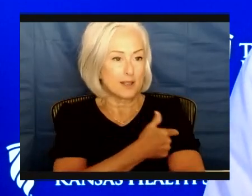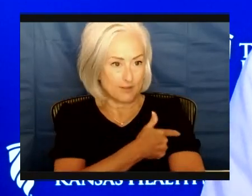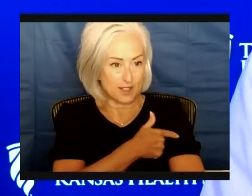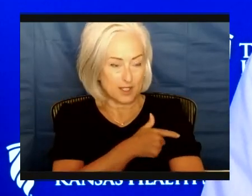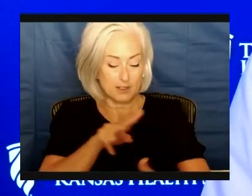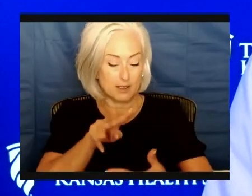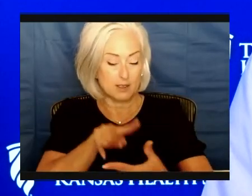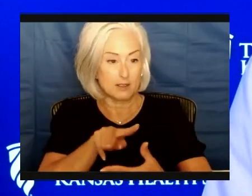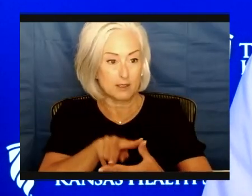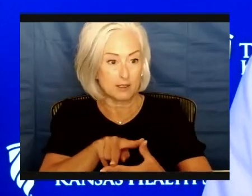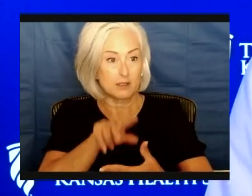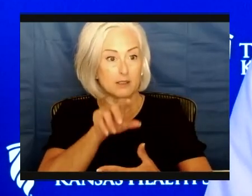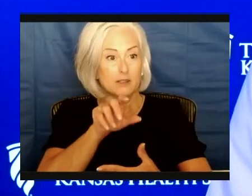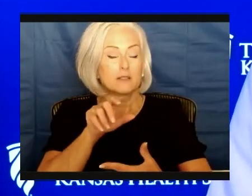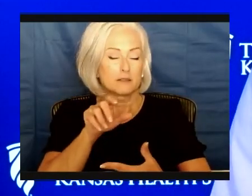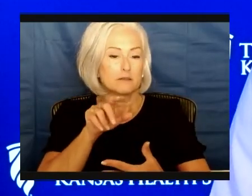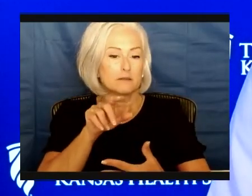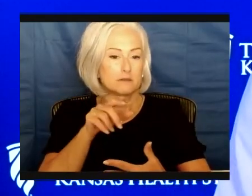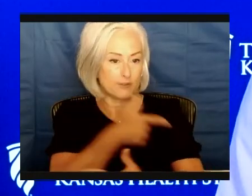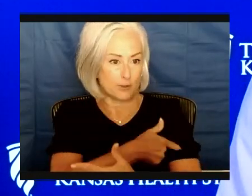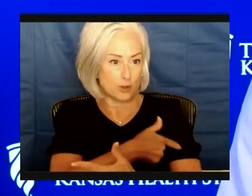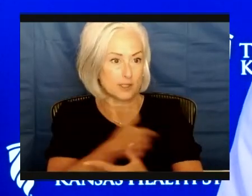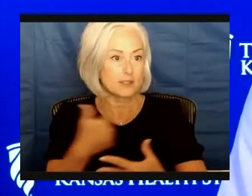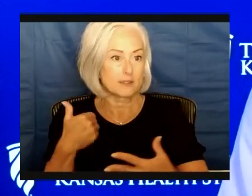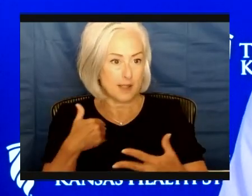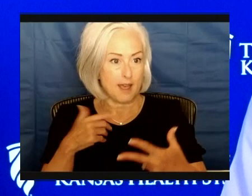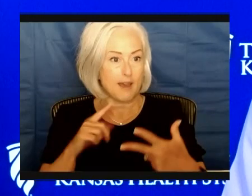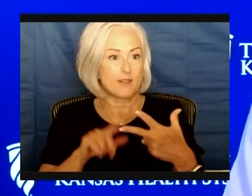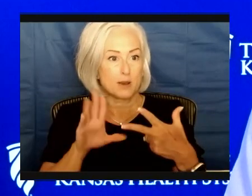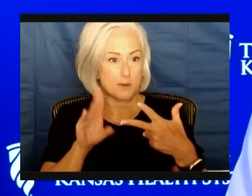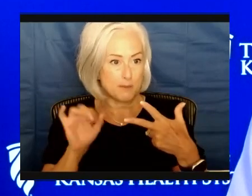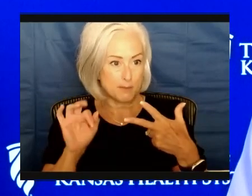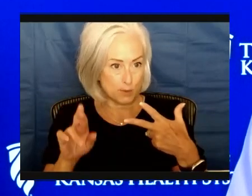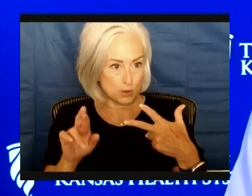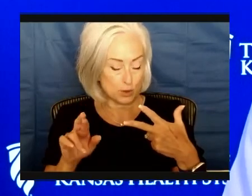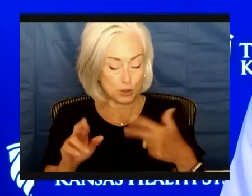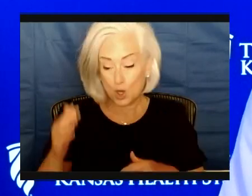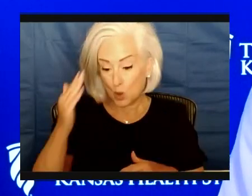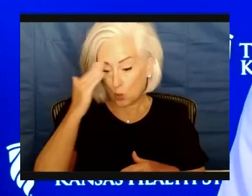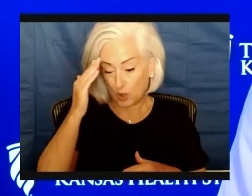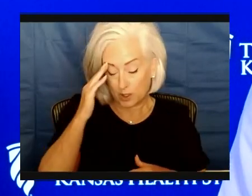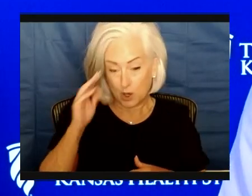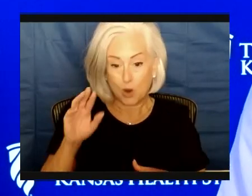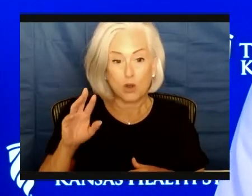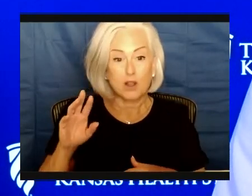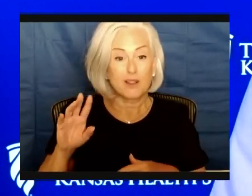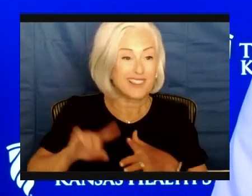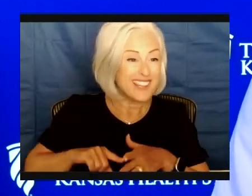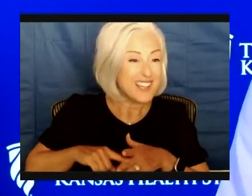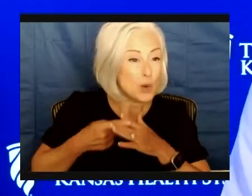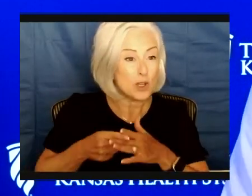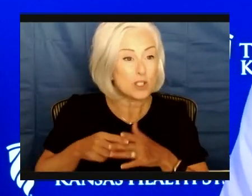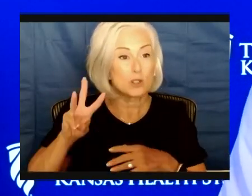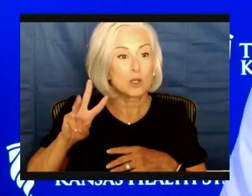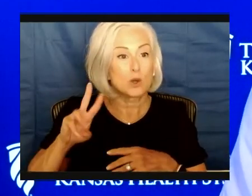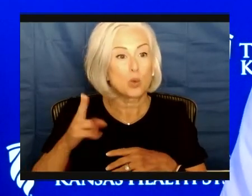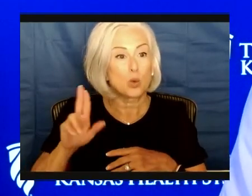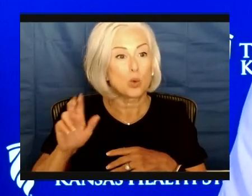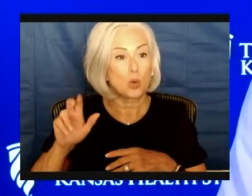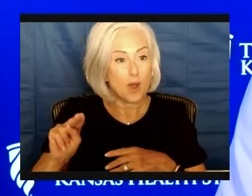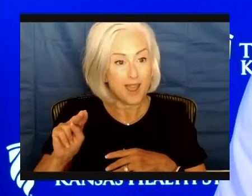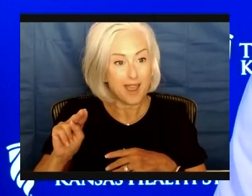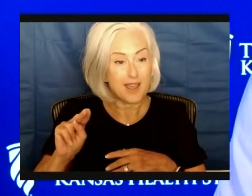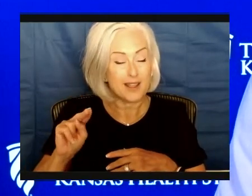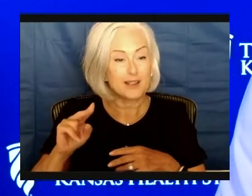SARS-CoV-2. We know that these original strains, this original Wuhan spike that is present in the vaccines, still continues to offer